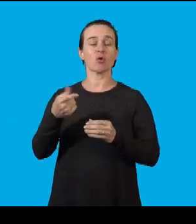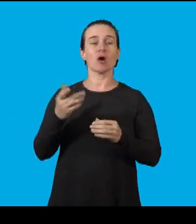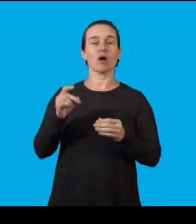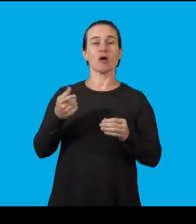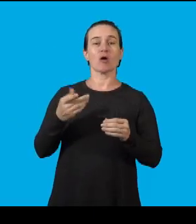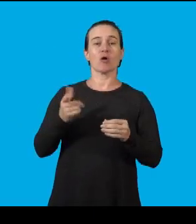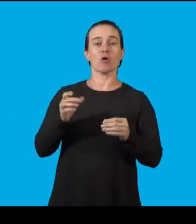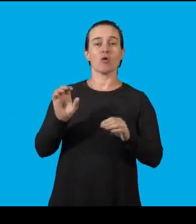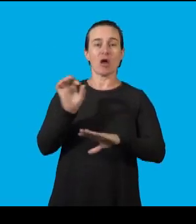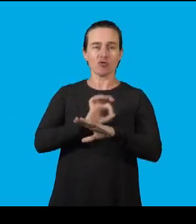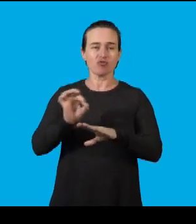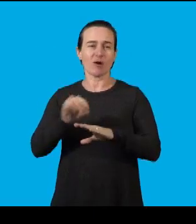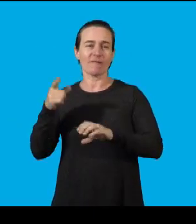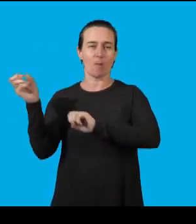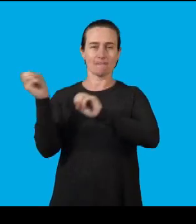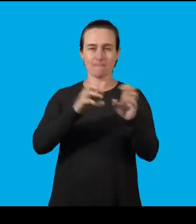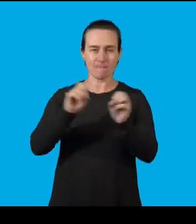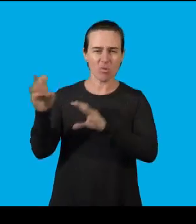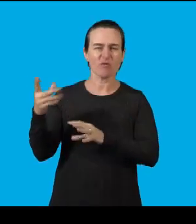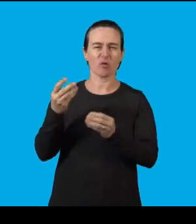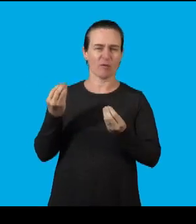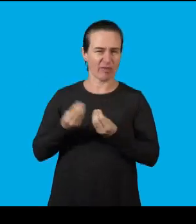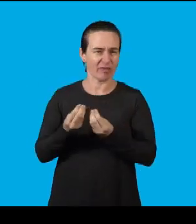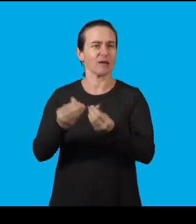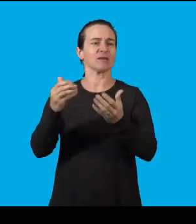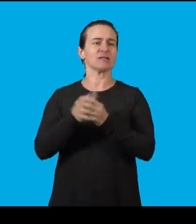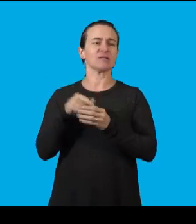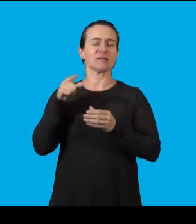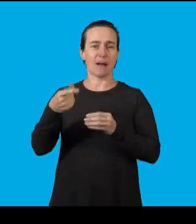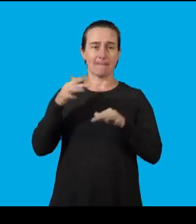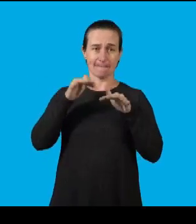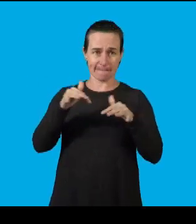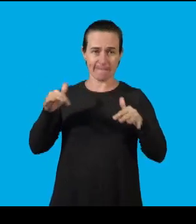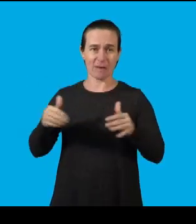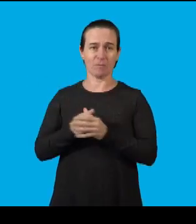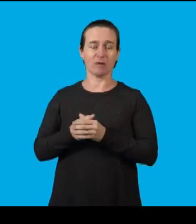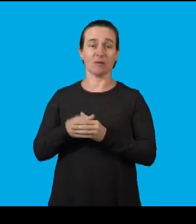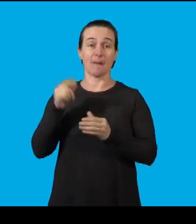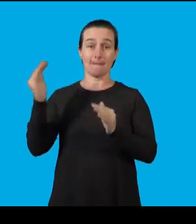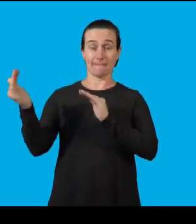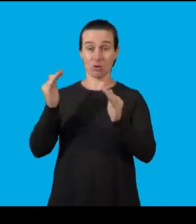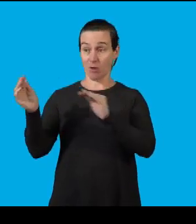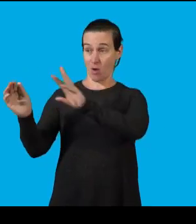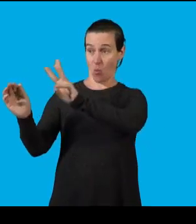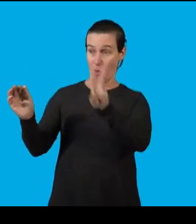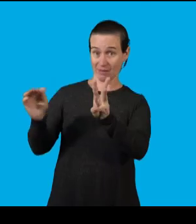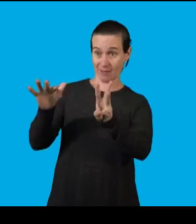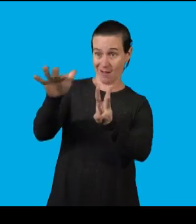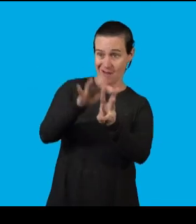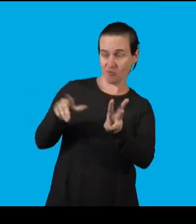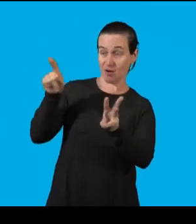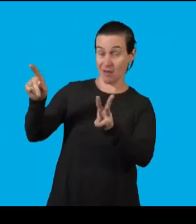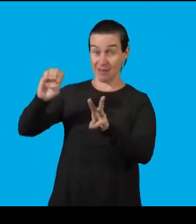freight and passengers, traffic between the western zones and Berlin be fully